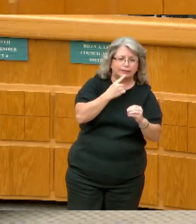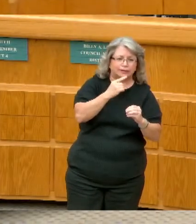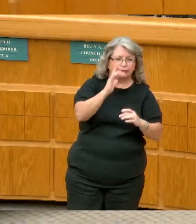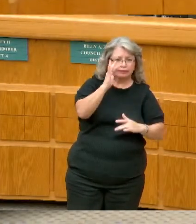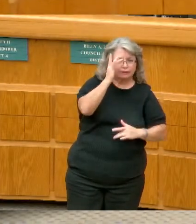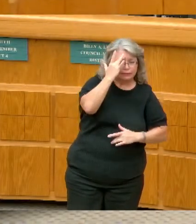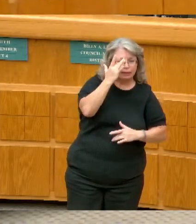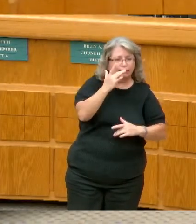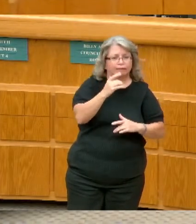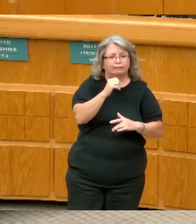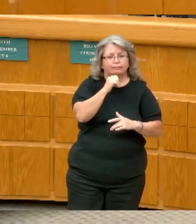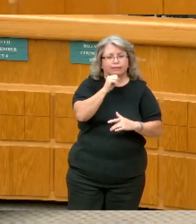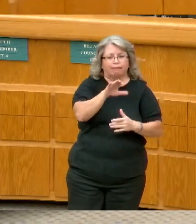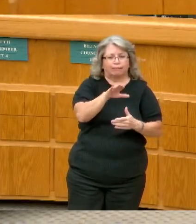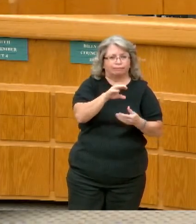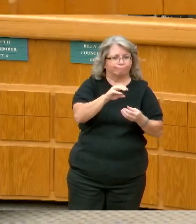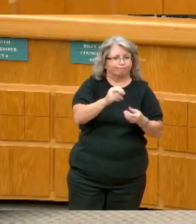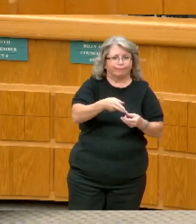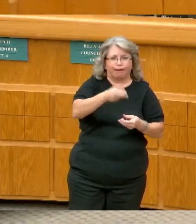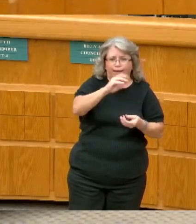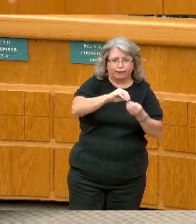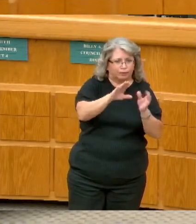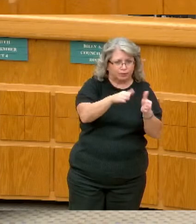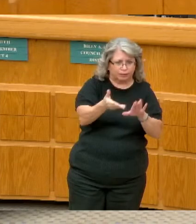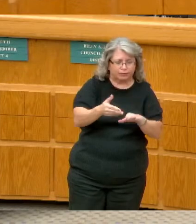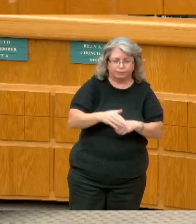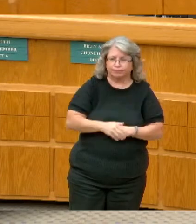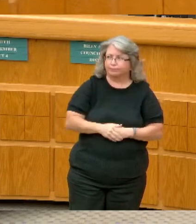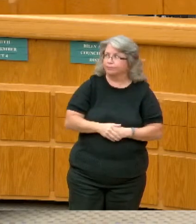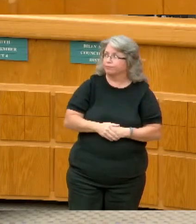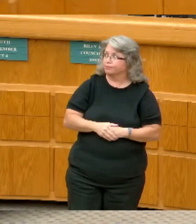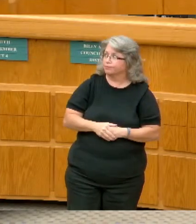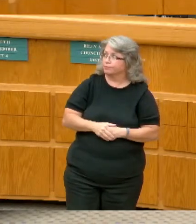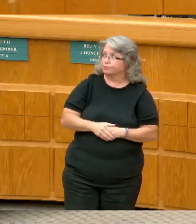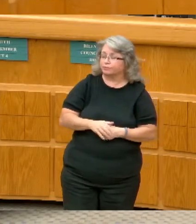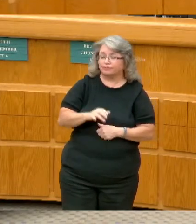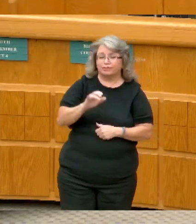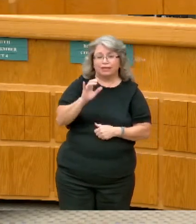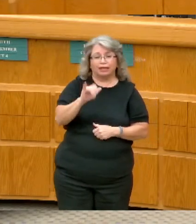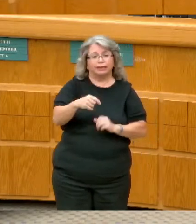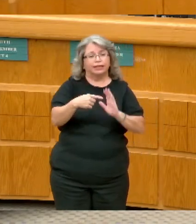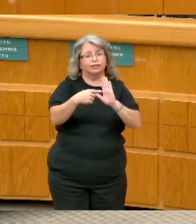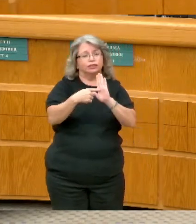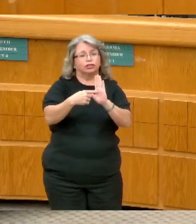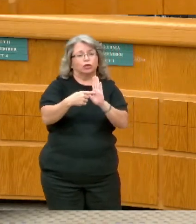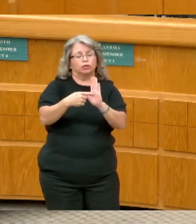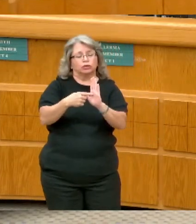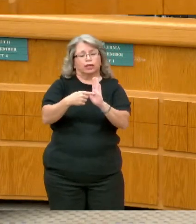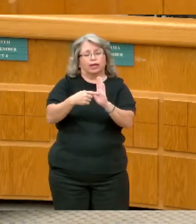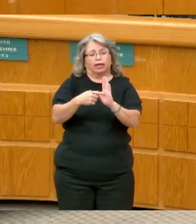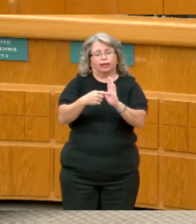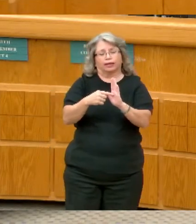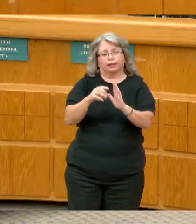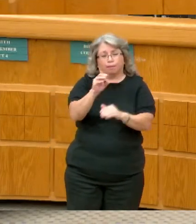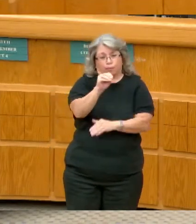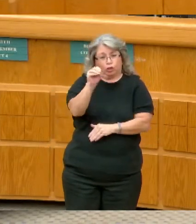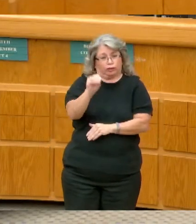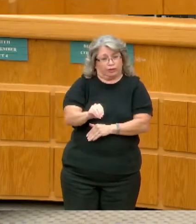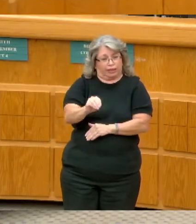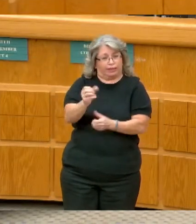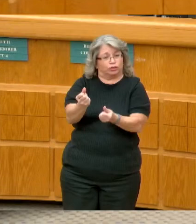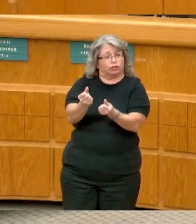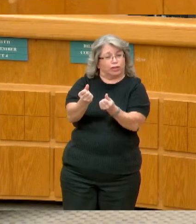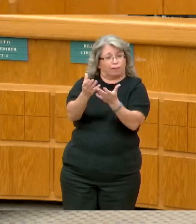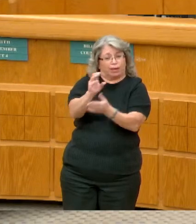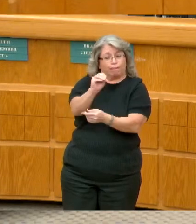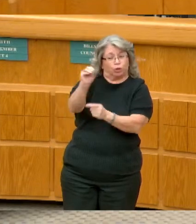The next slide shows the positivity rate, and we've talked a lot about the positivity rate. That's how many people that come in to get tested